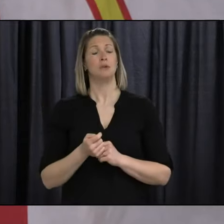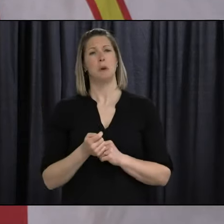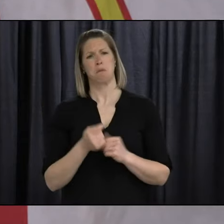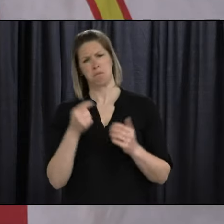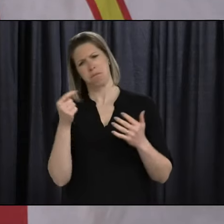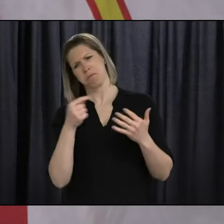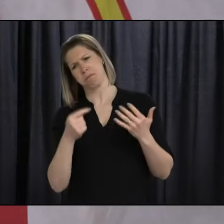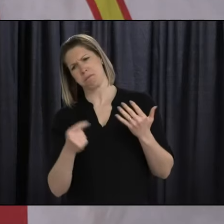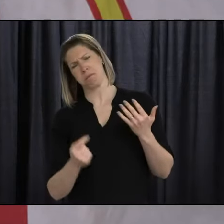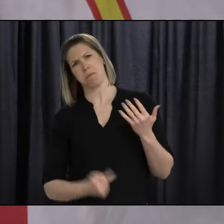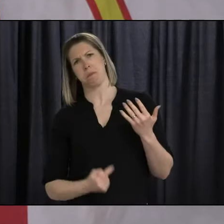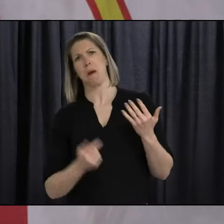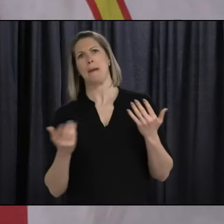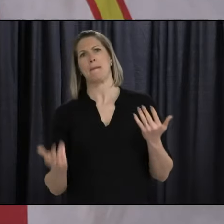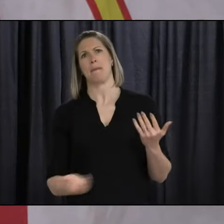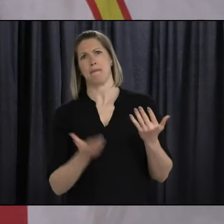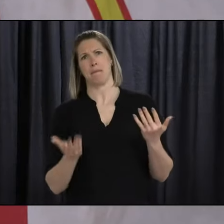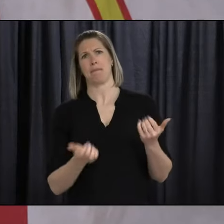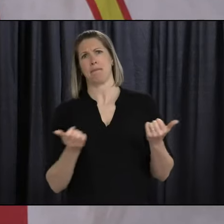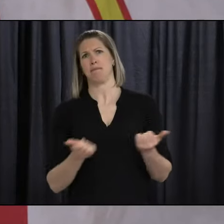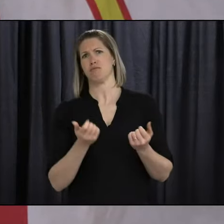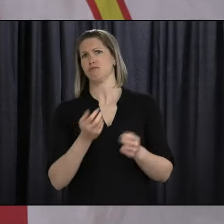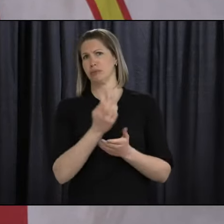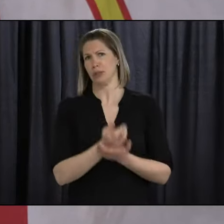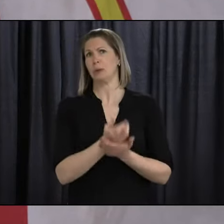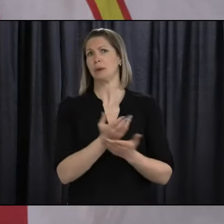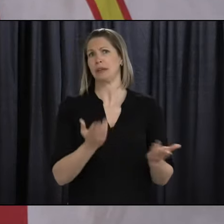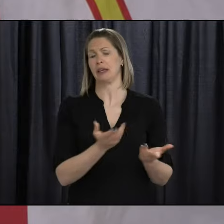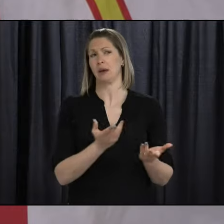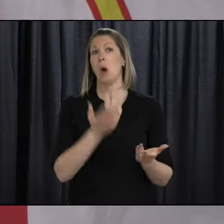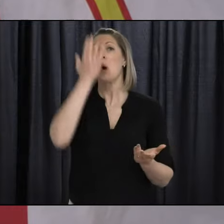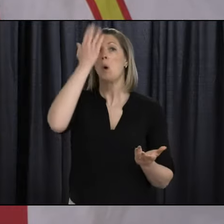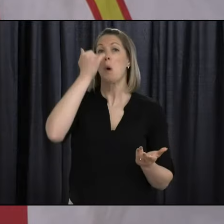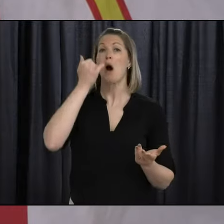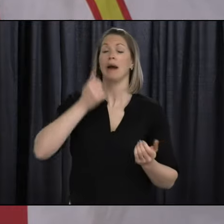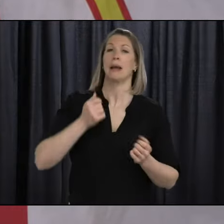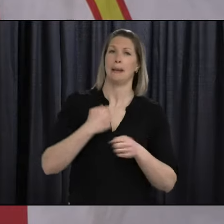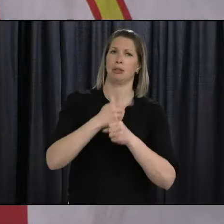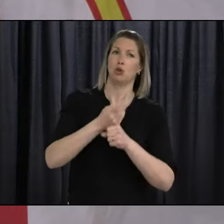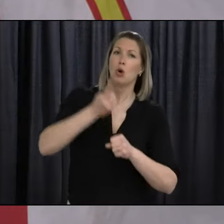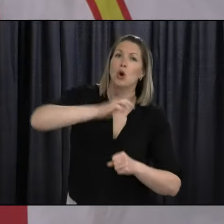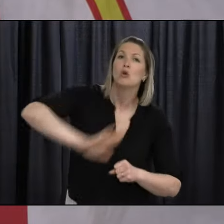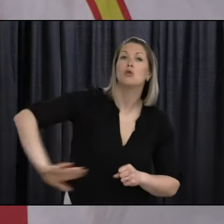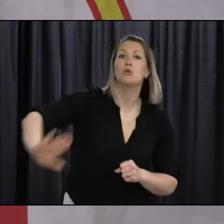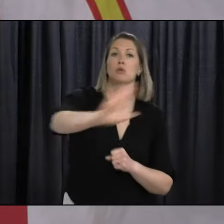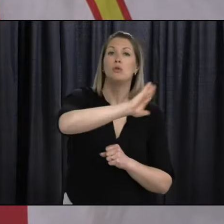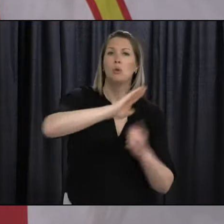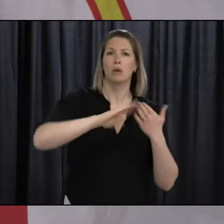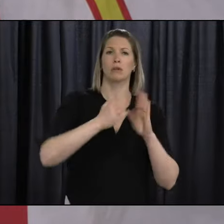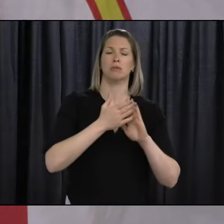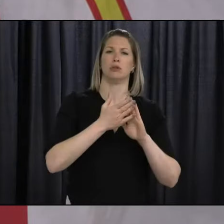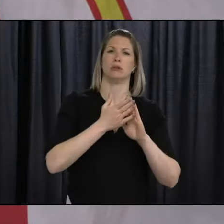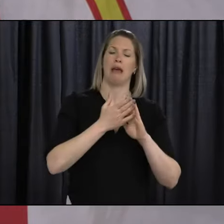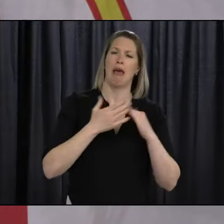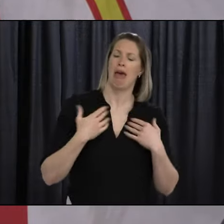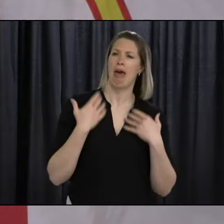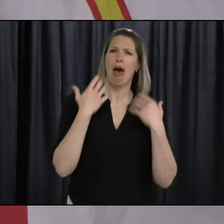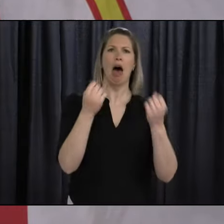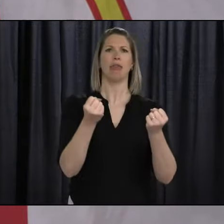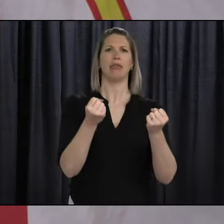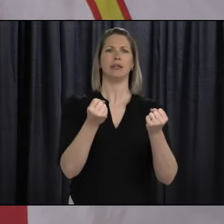make sure that we have healthy and vibrant communities. So we make those investments on your behalf, working with you and our communities